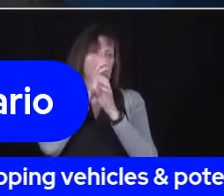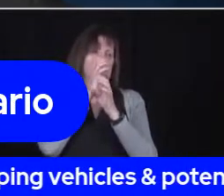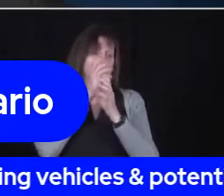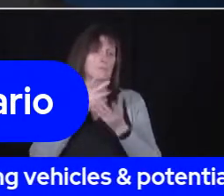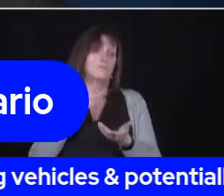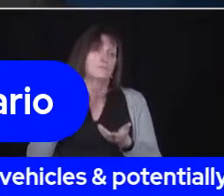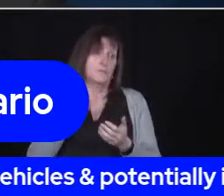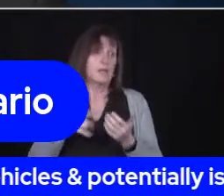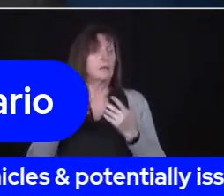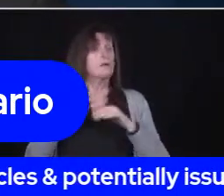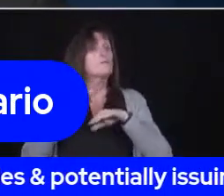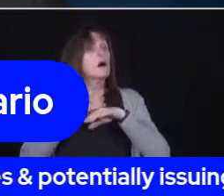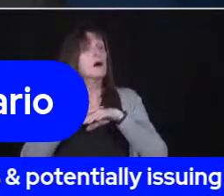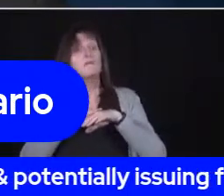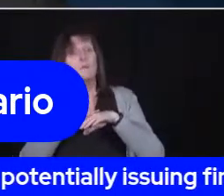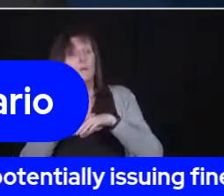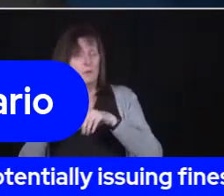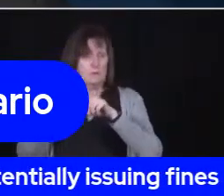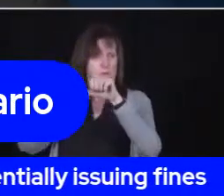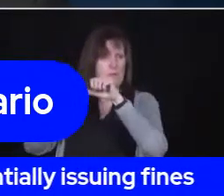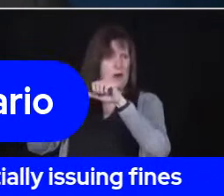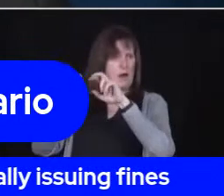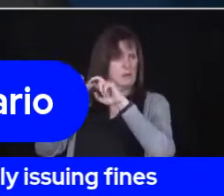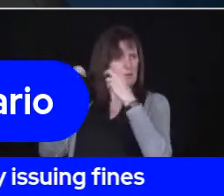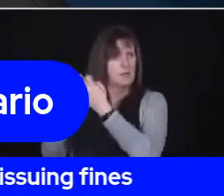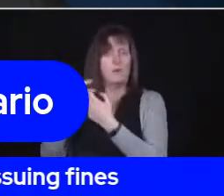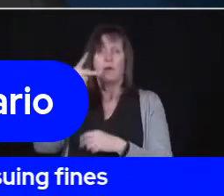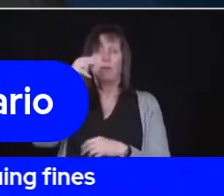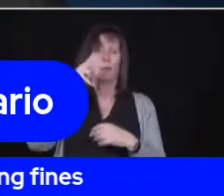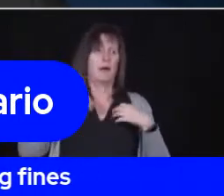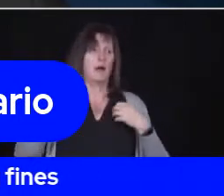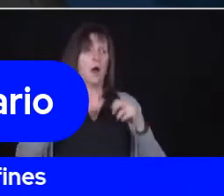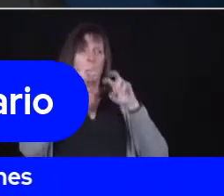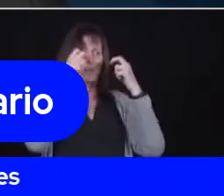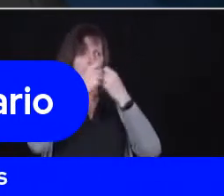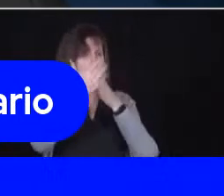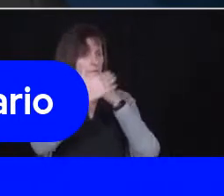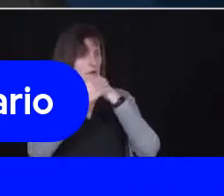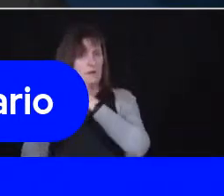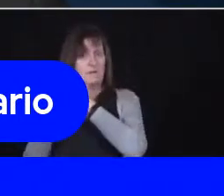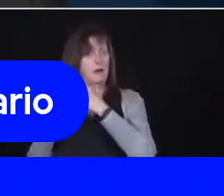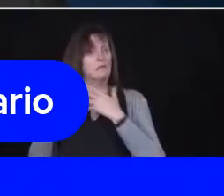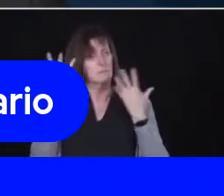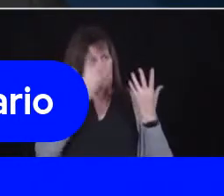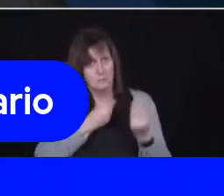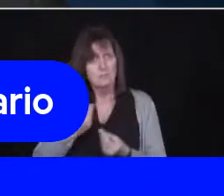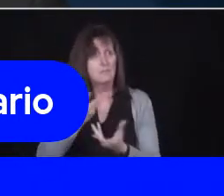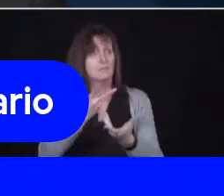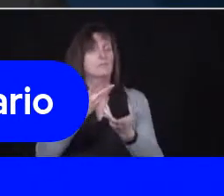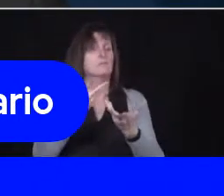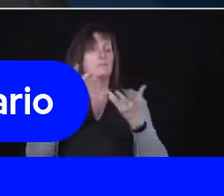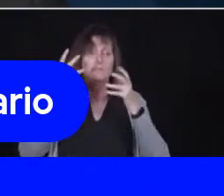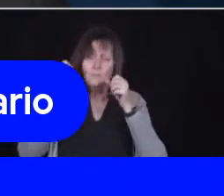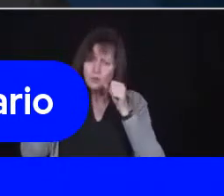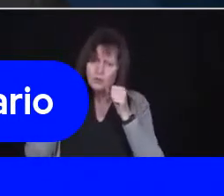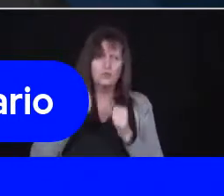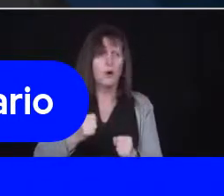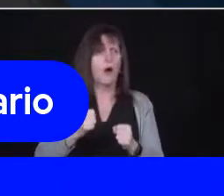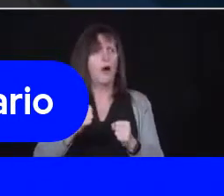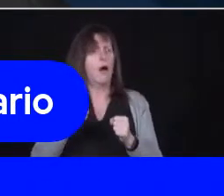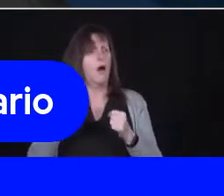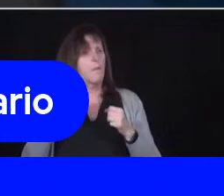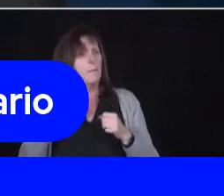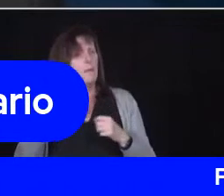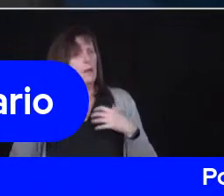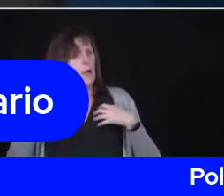moving to work with the public to bring about what we need is strong public health measures to bend the curve on this one yet again. I know we can do